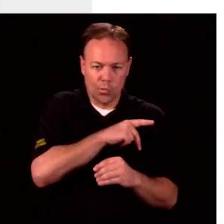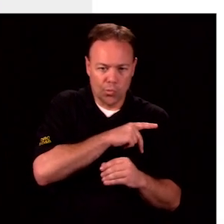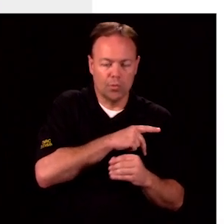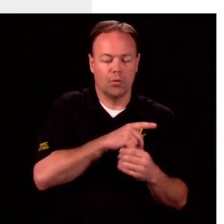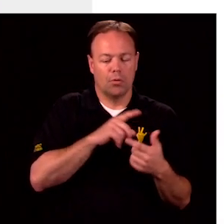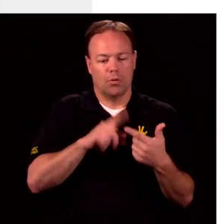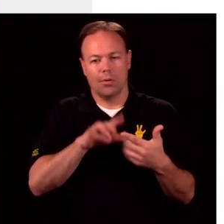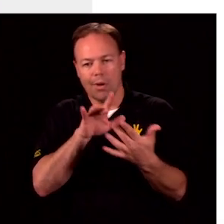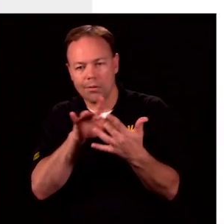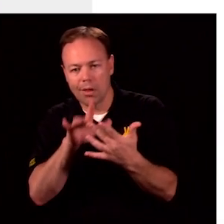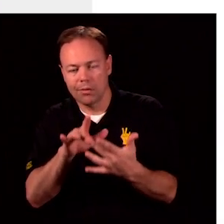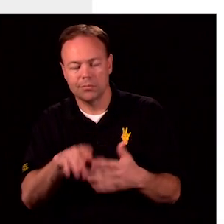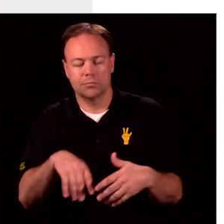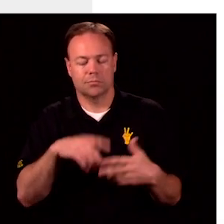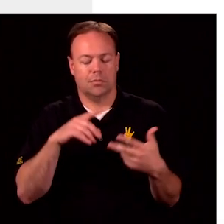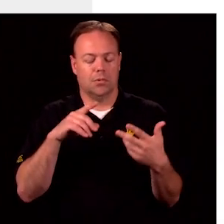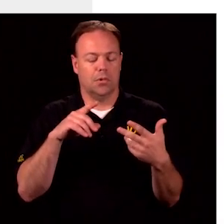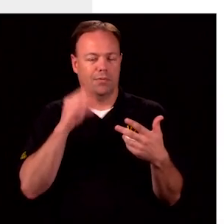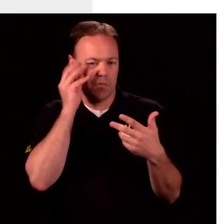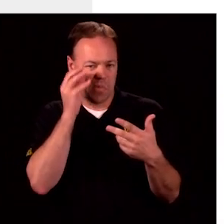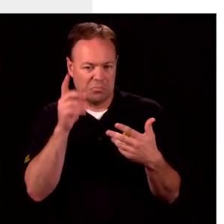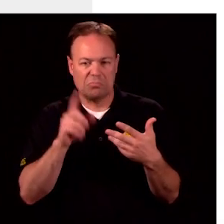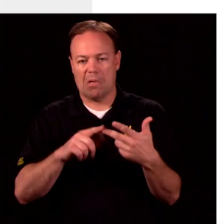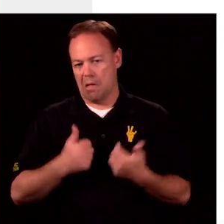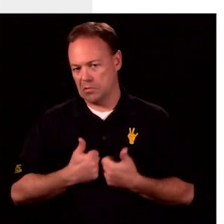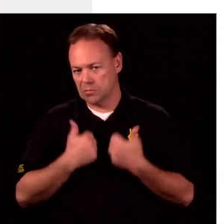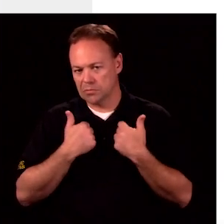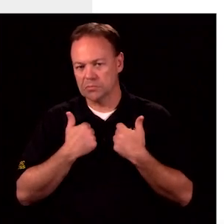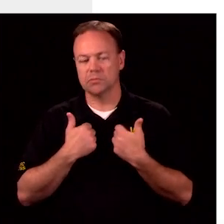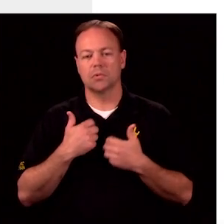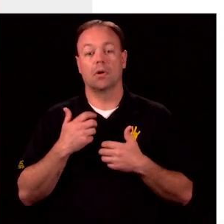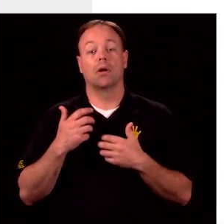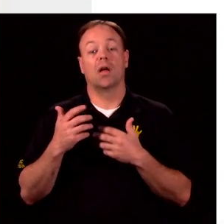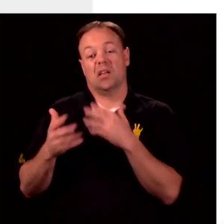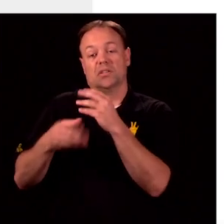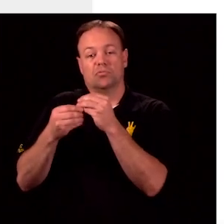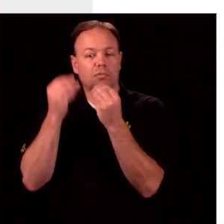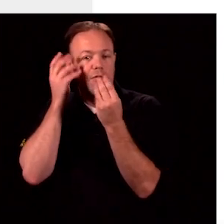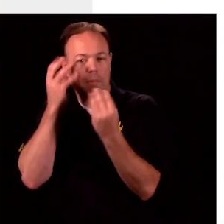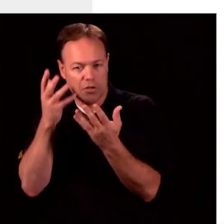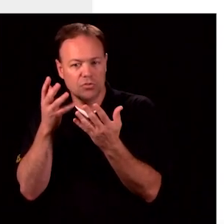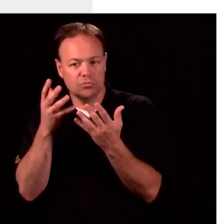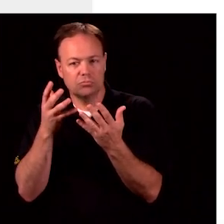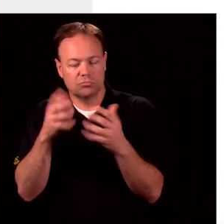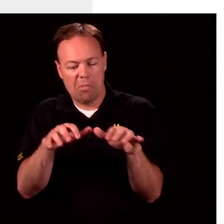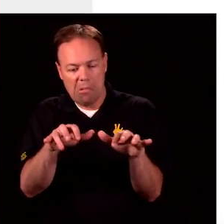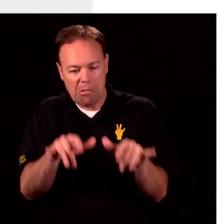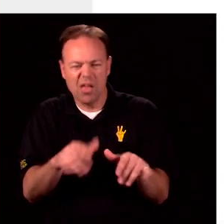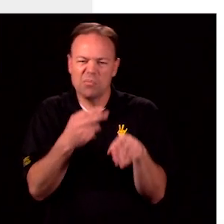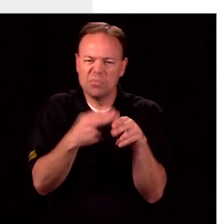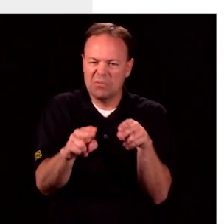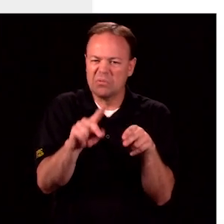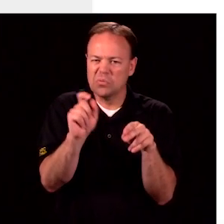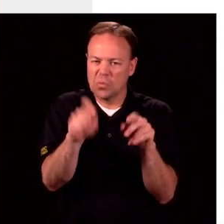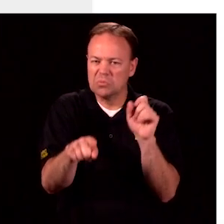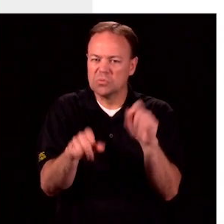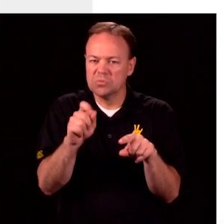contact information, address, additional information, and some brief